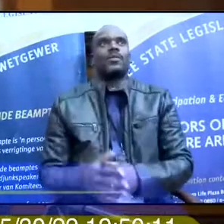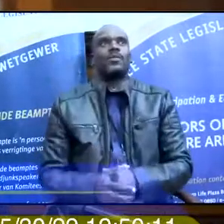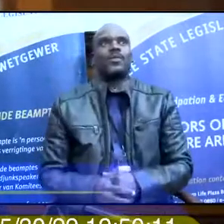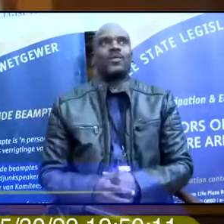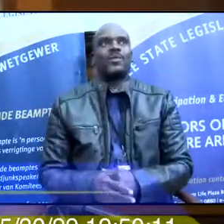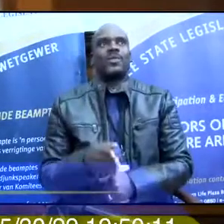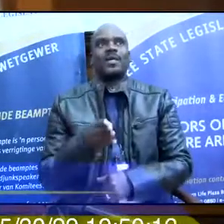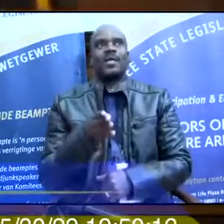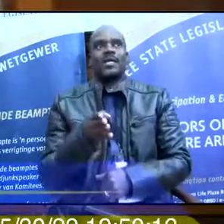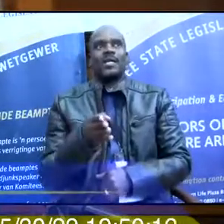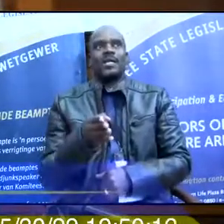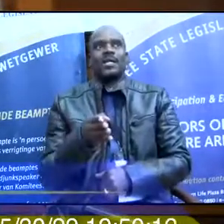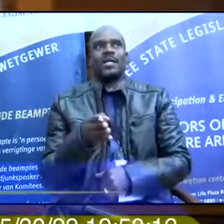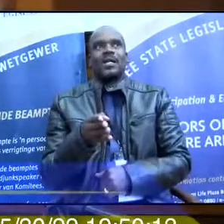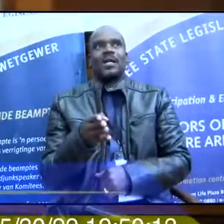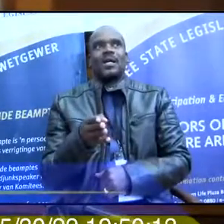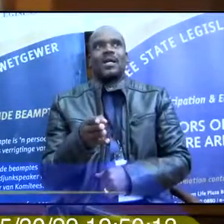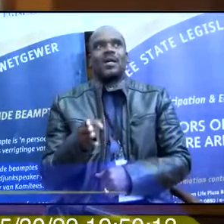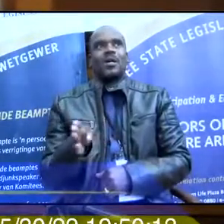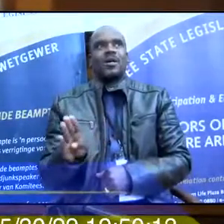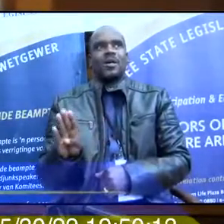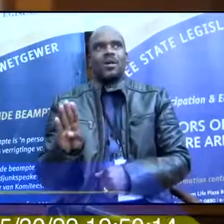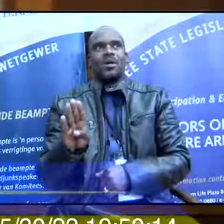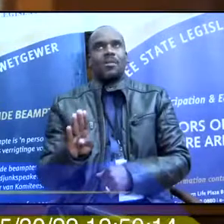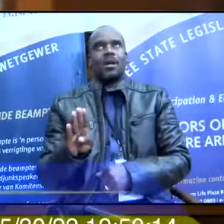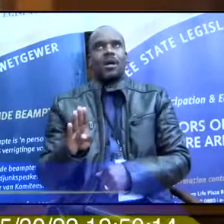there's a plant outside there